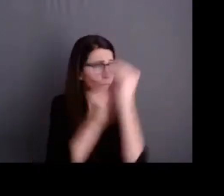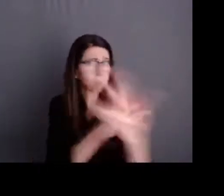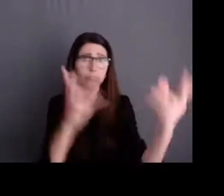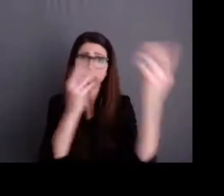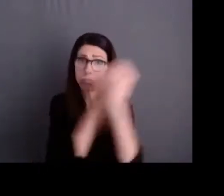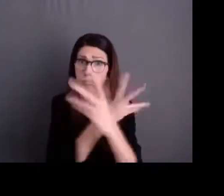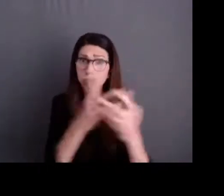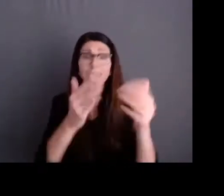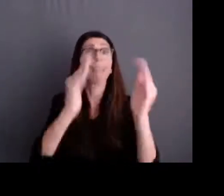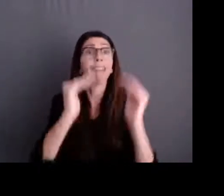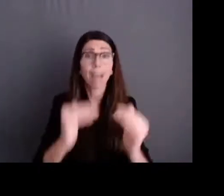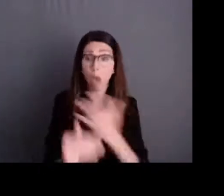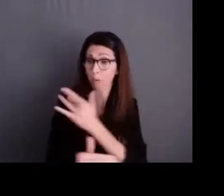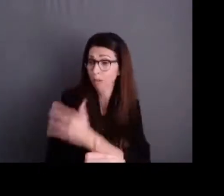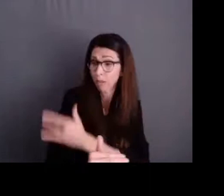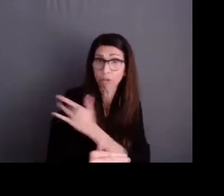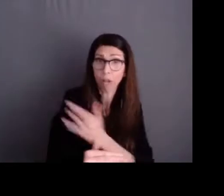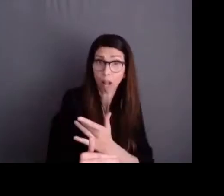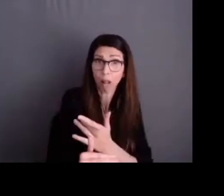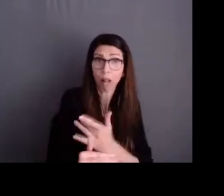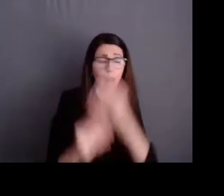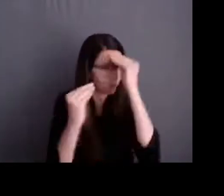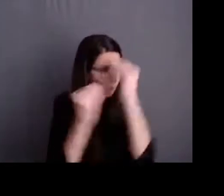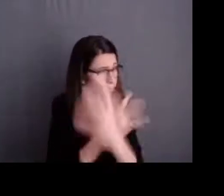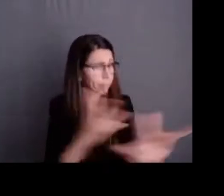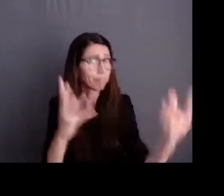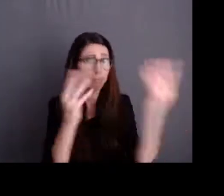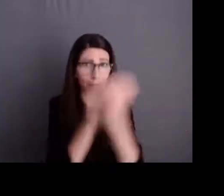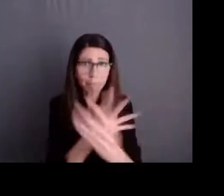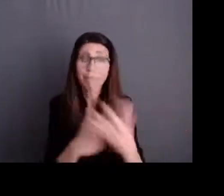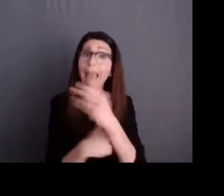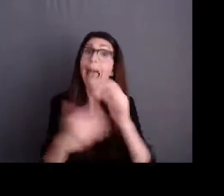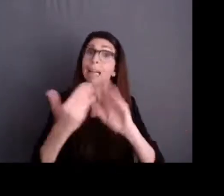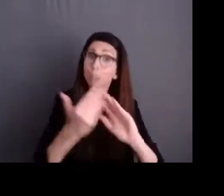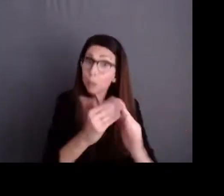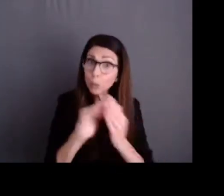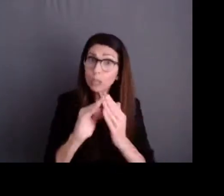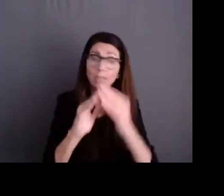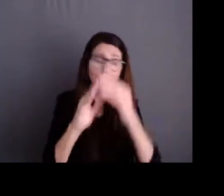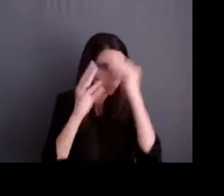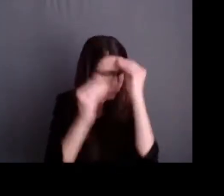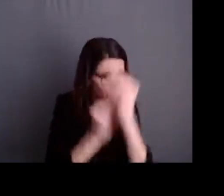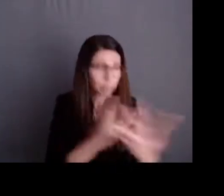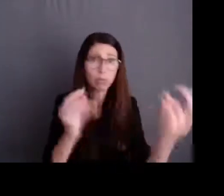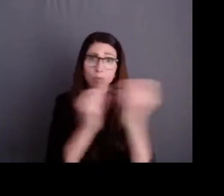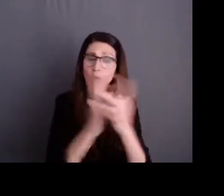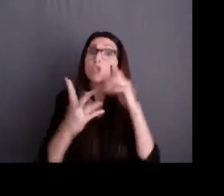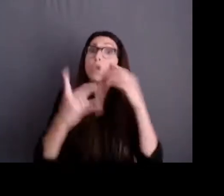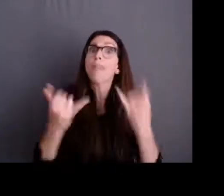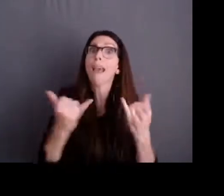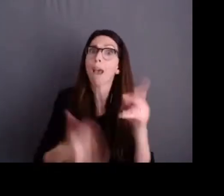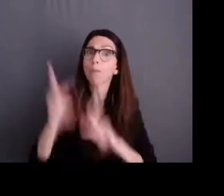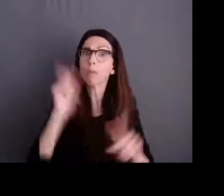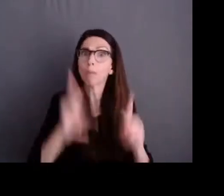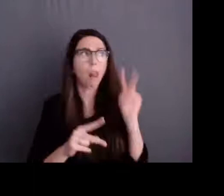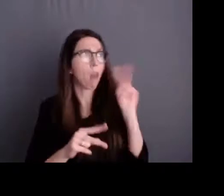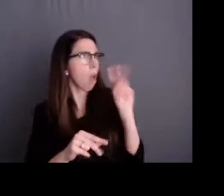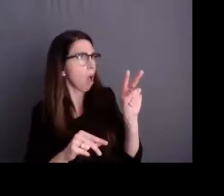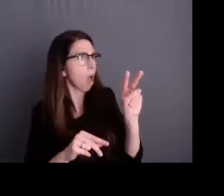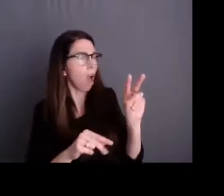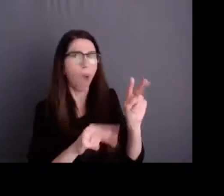we're getting a better understanding of the roles and responsibilities of government. And I think, you know what, going